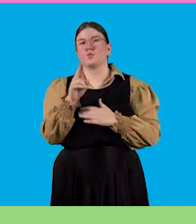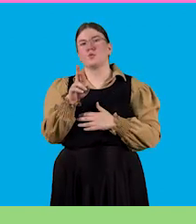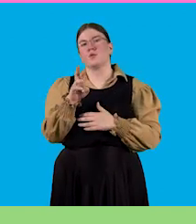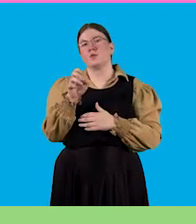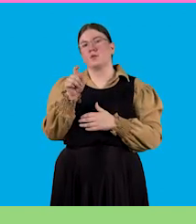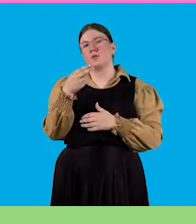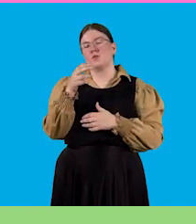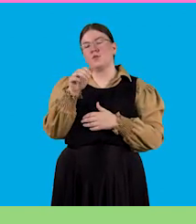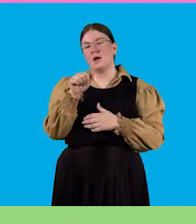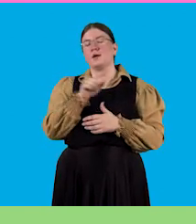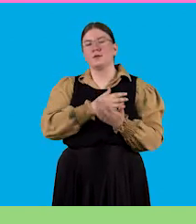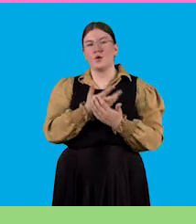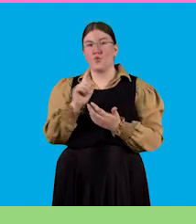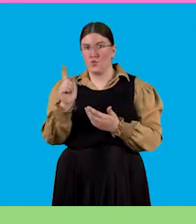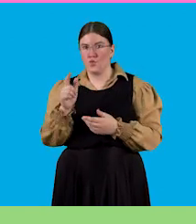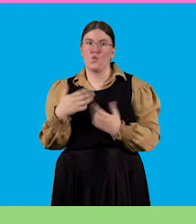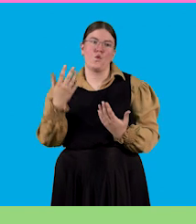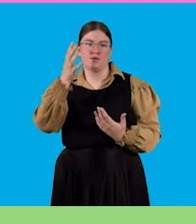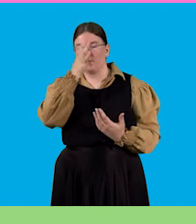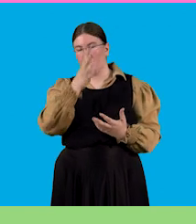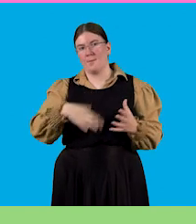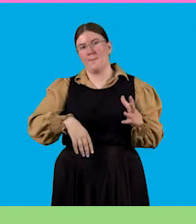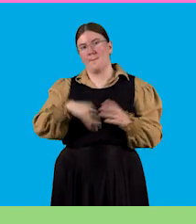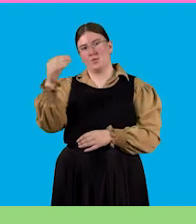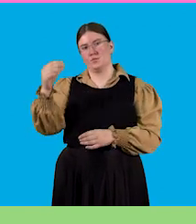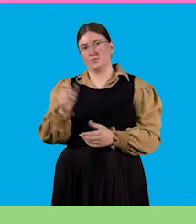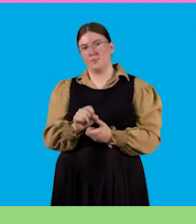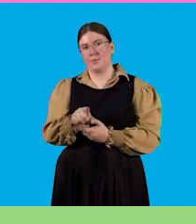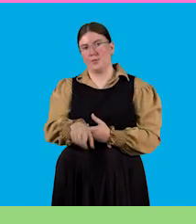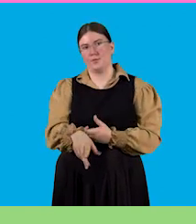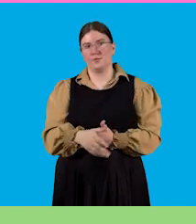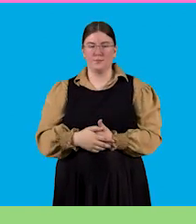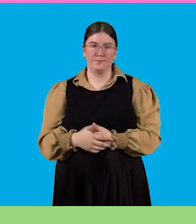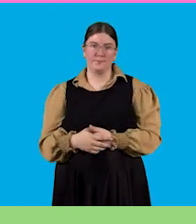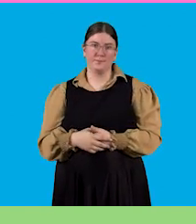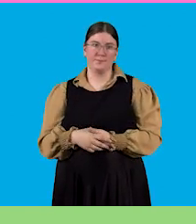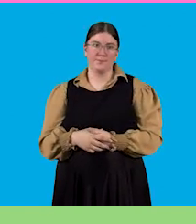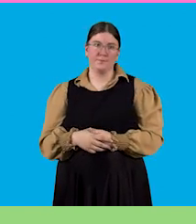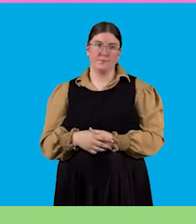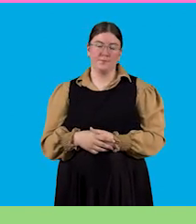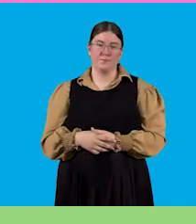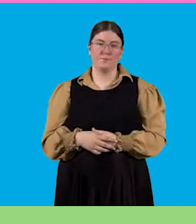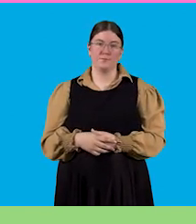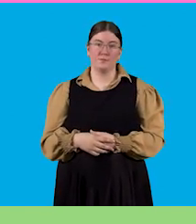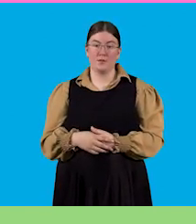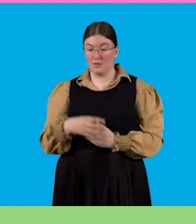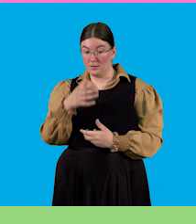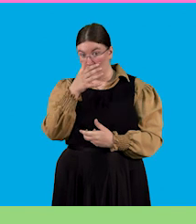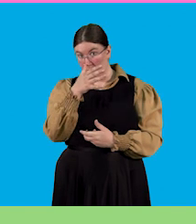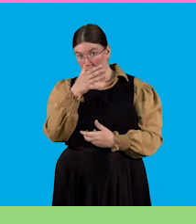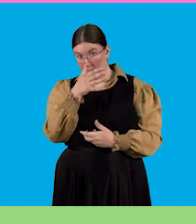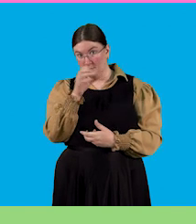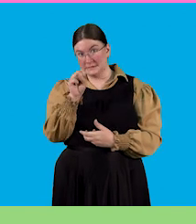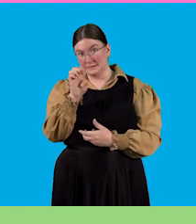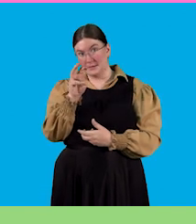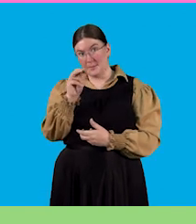pass or excrete urine through the urethra, and they are also able to,